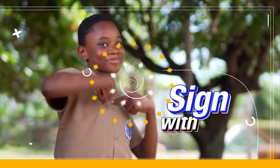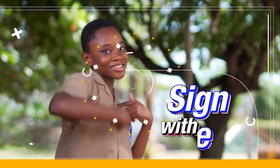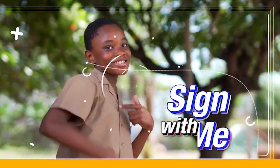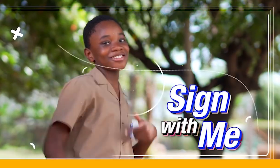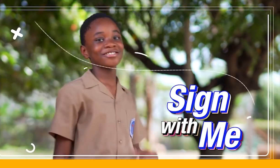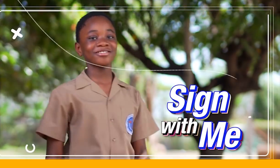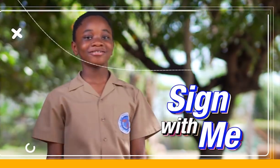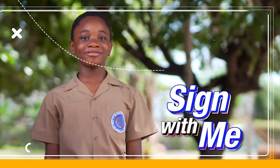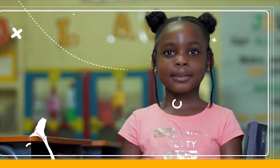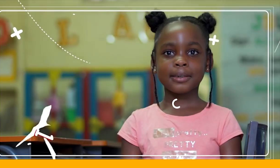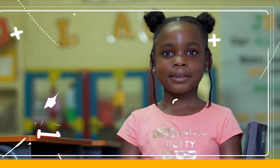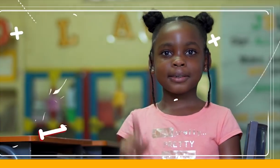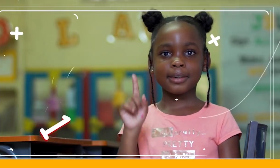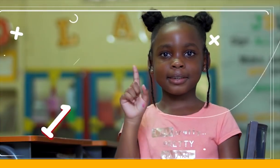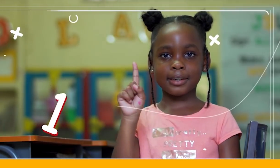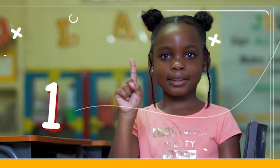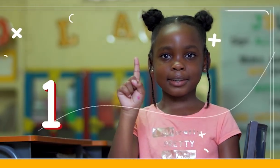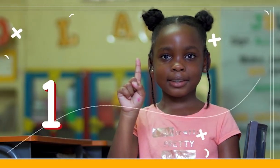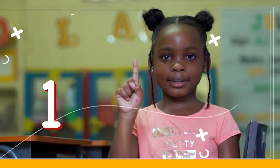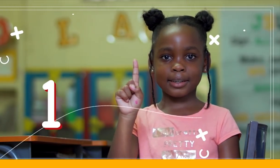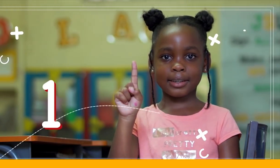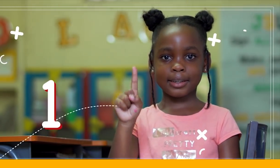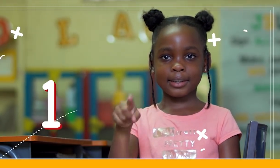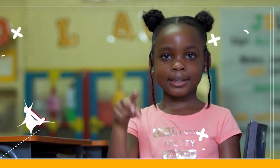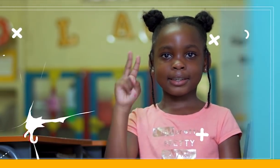Sign with me. 1,